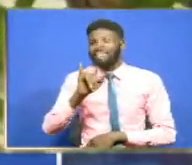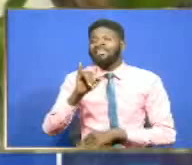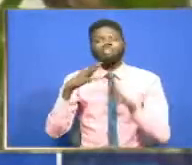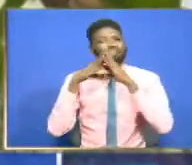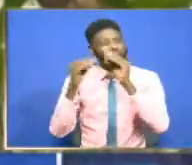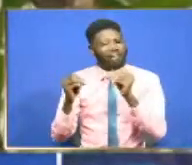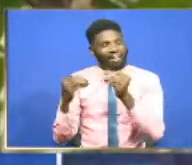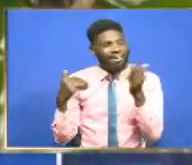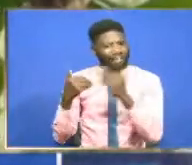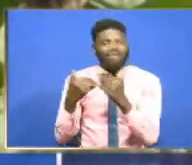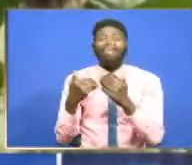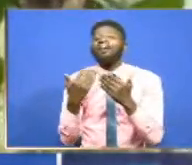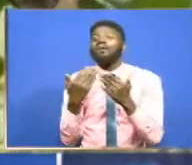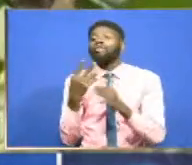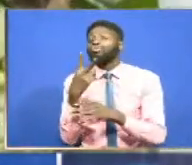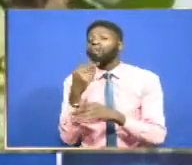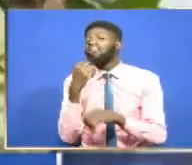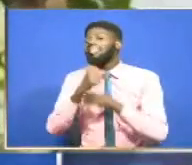ago, is back.